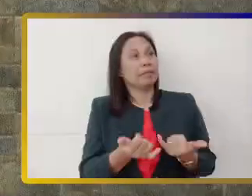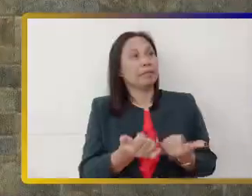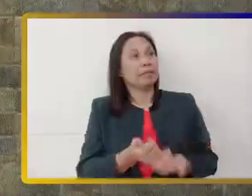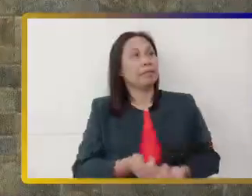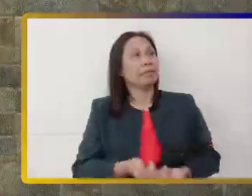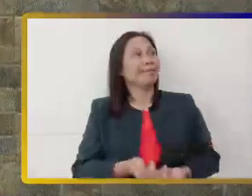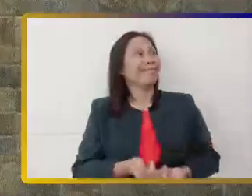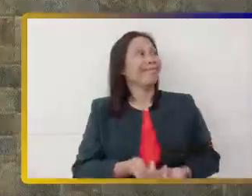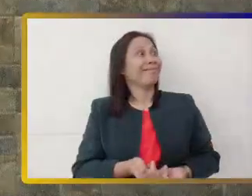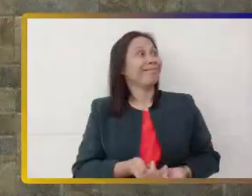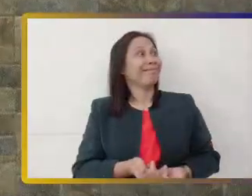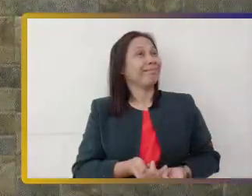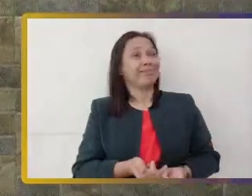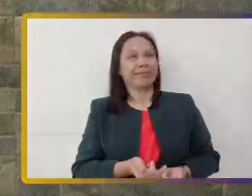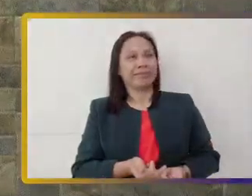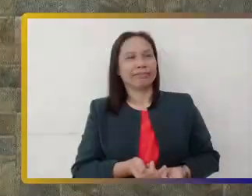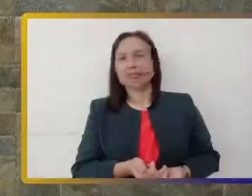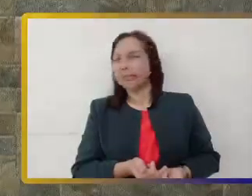once